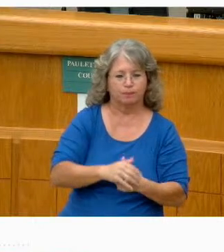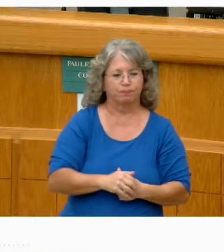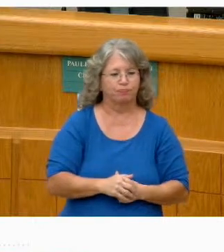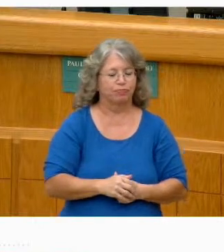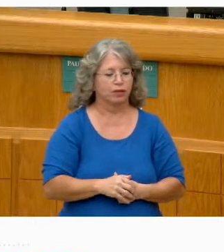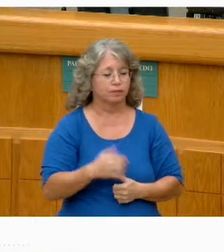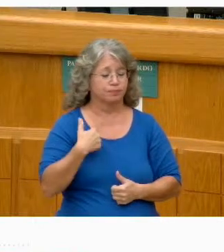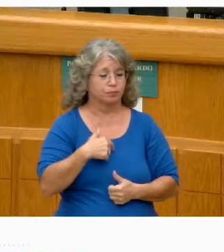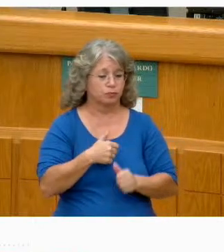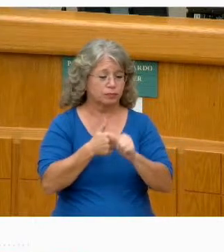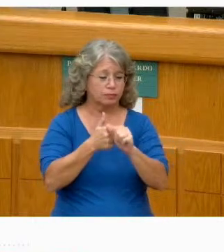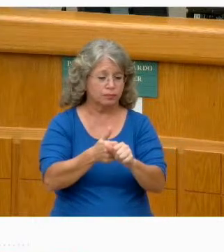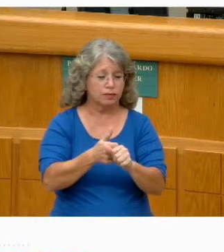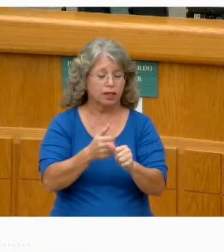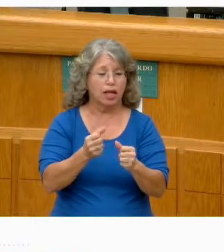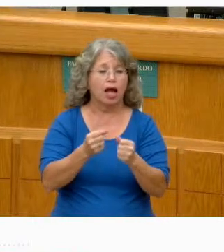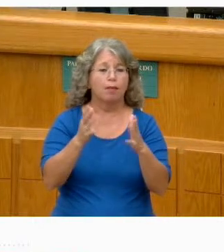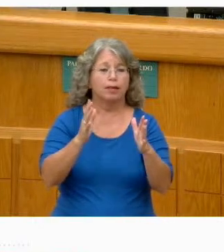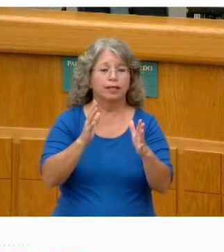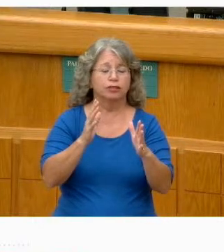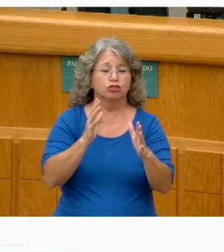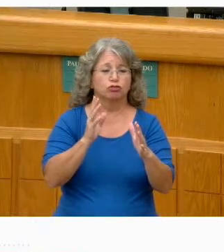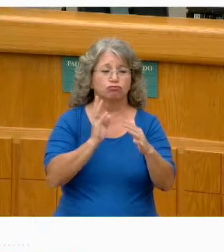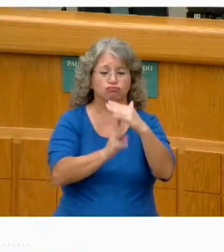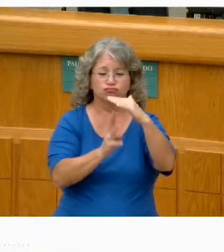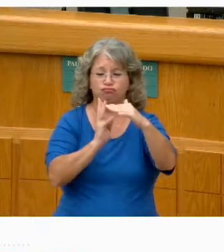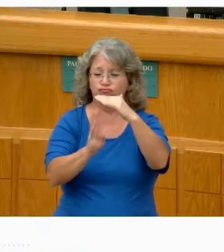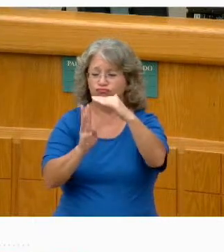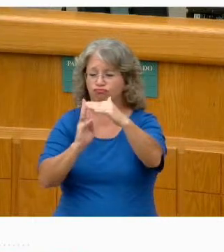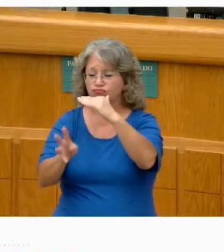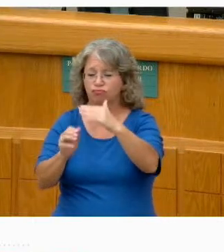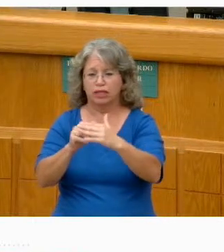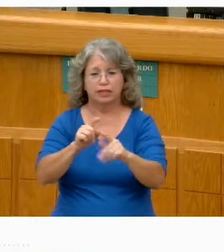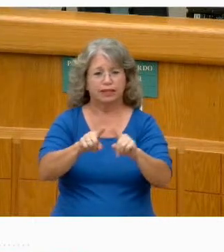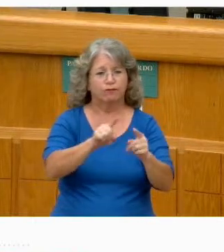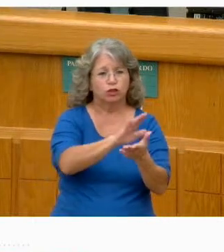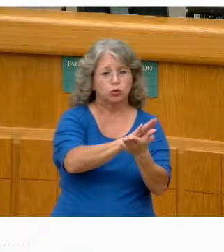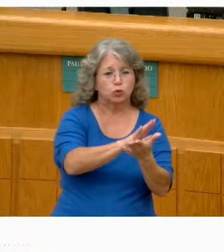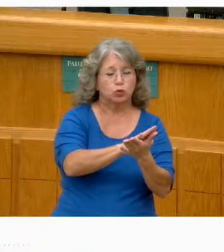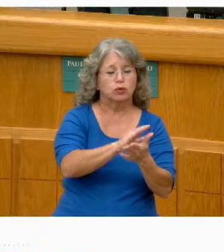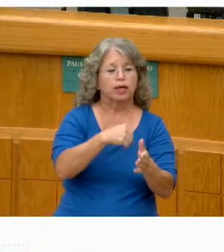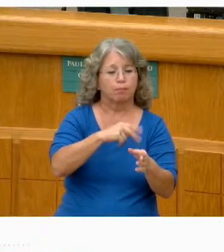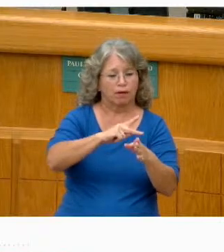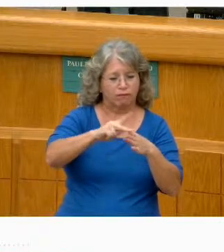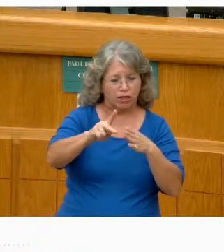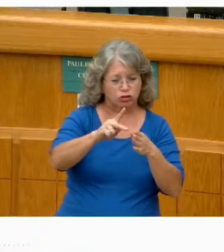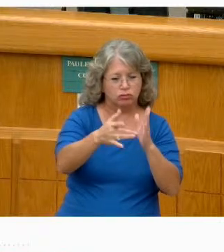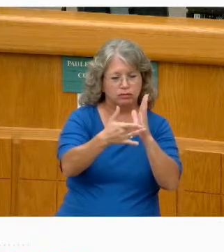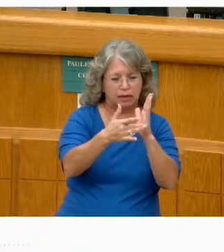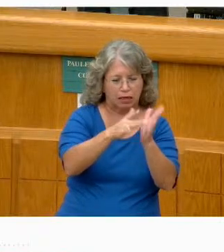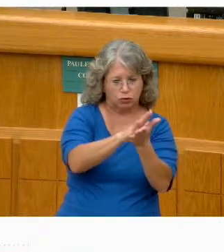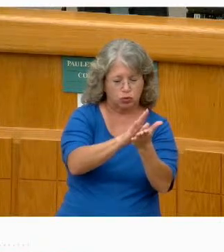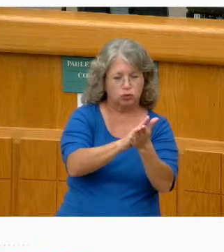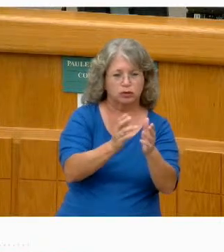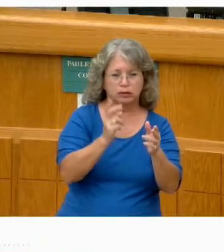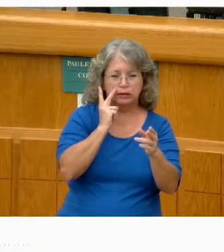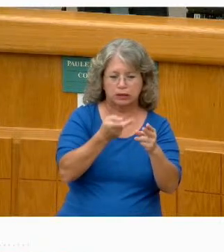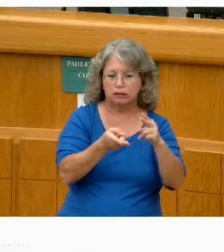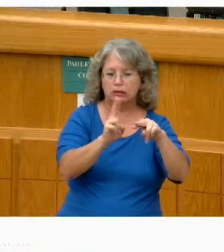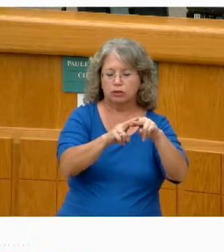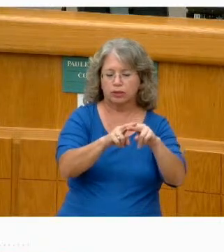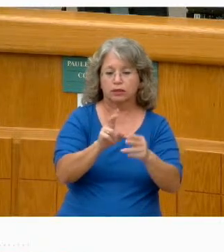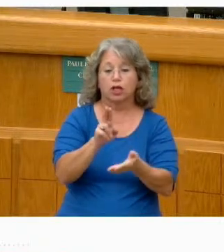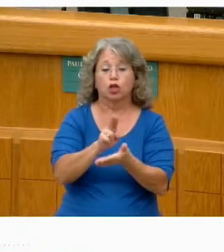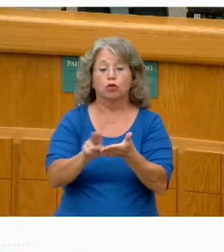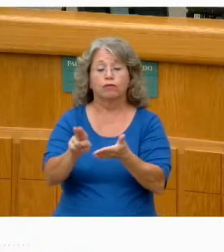been tracking, at the pro and tech schools, we've seen a little bit of an increase recently. At the universities, we've seen the